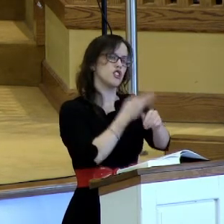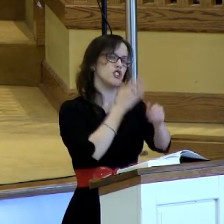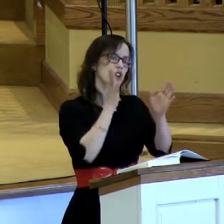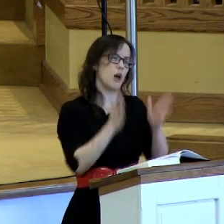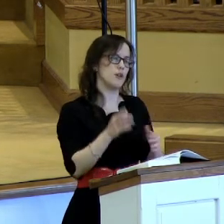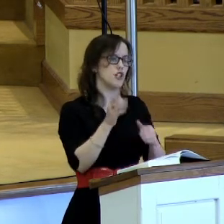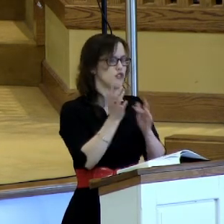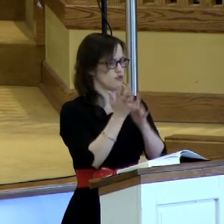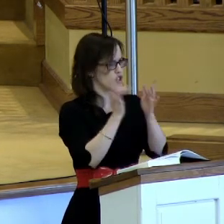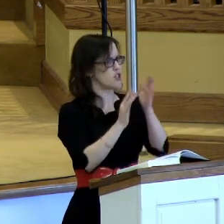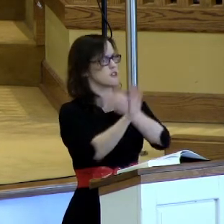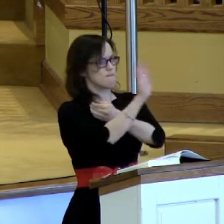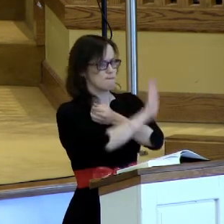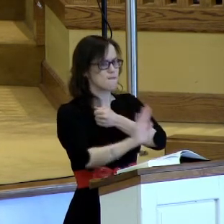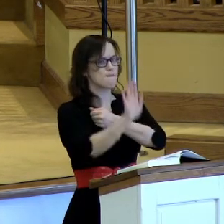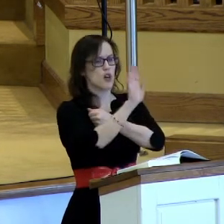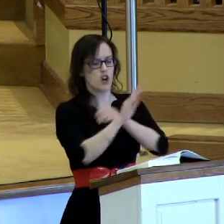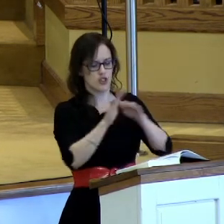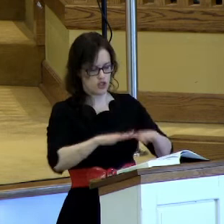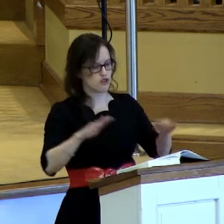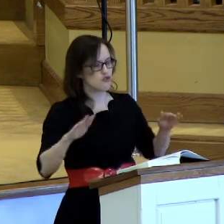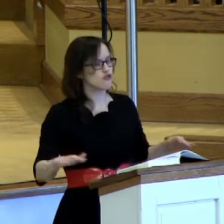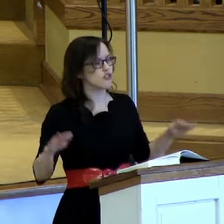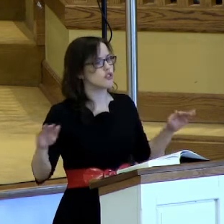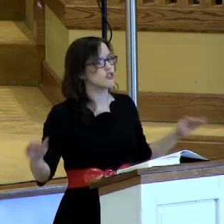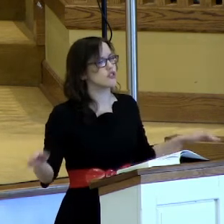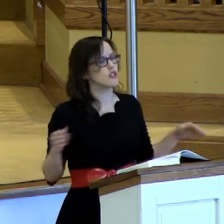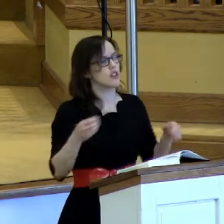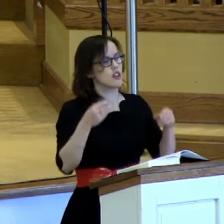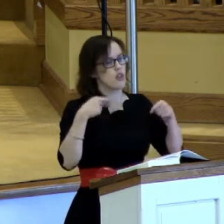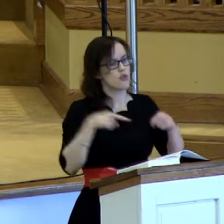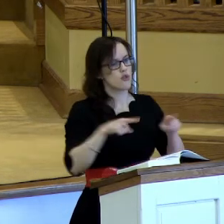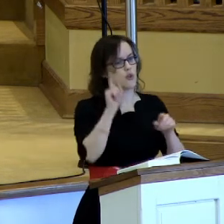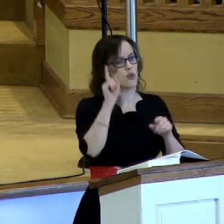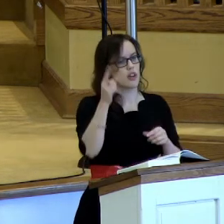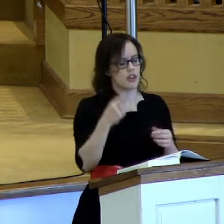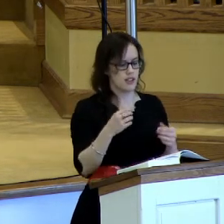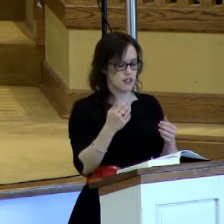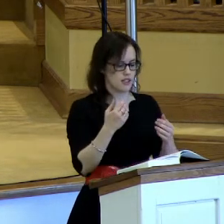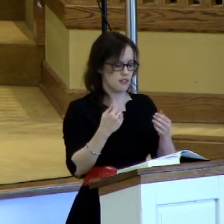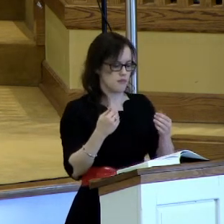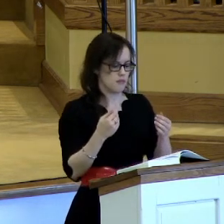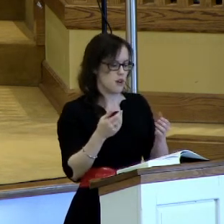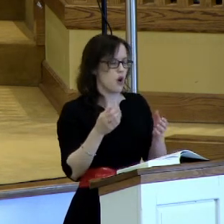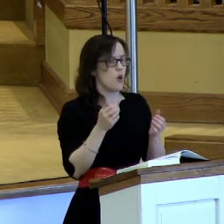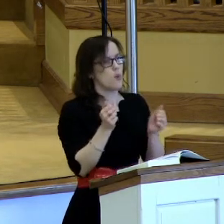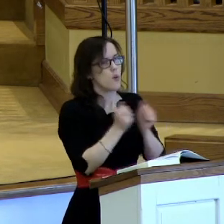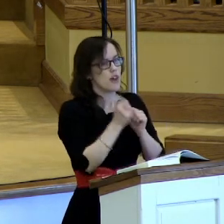Guard his children in his arms. He